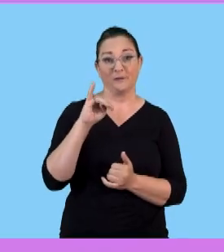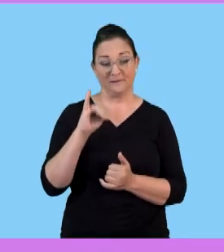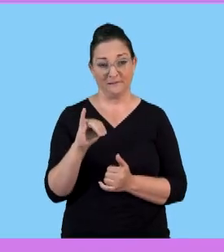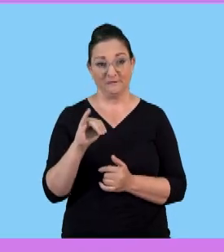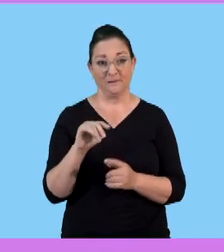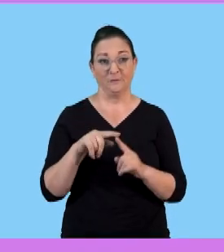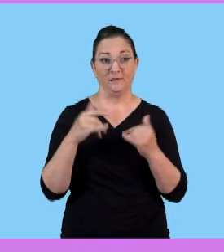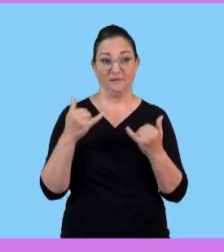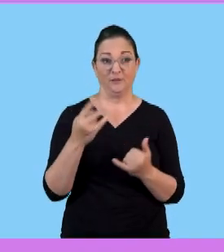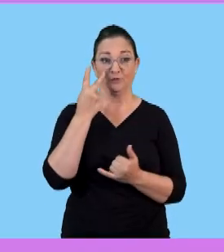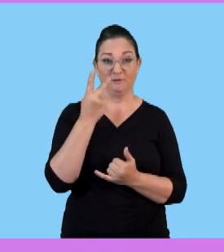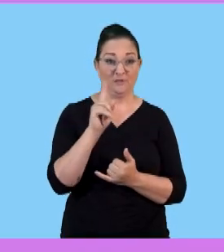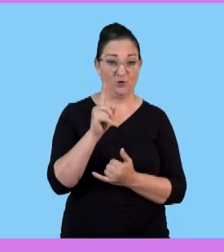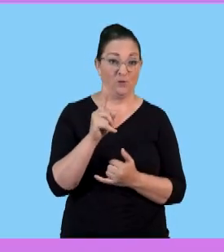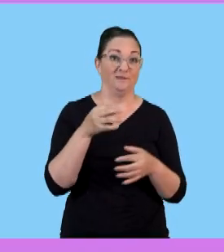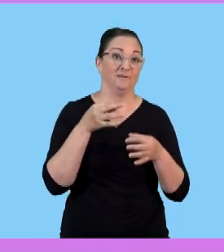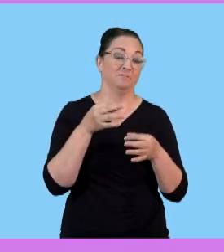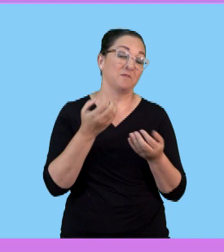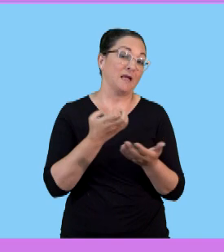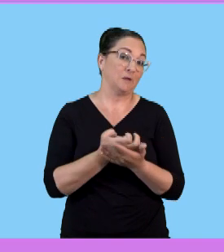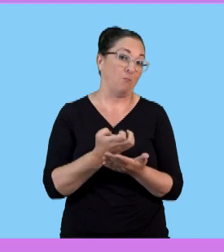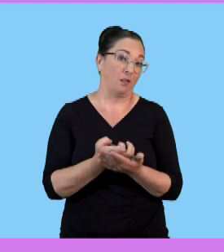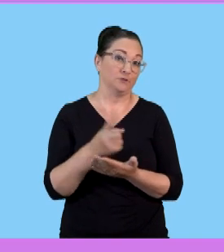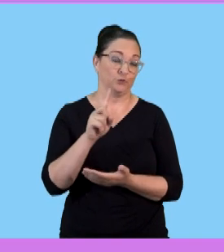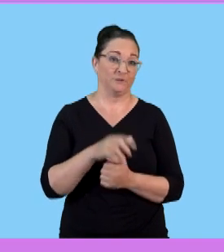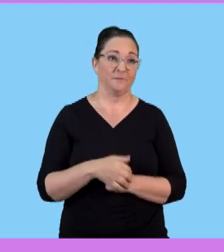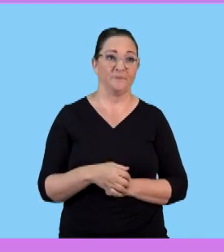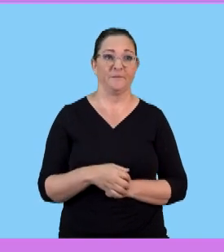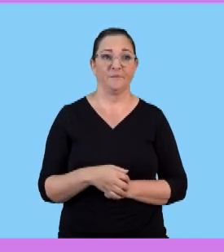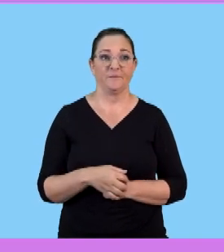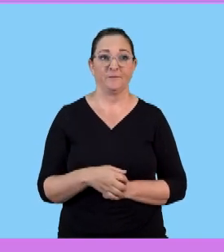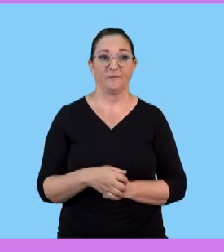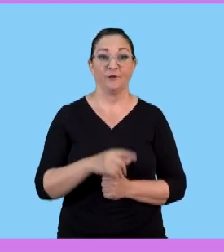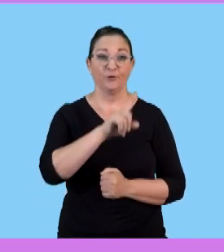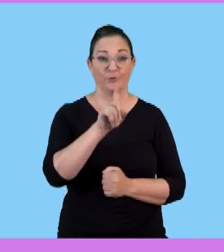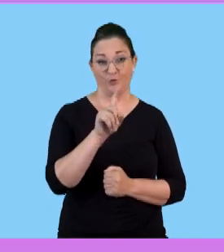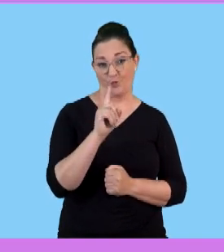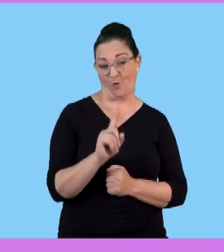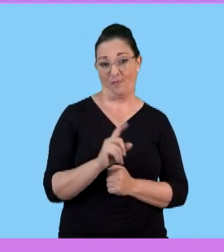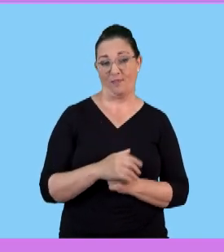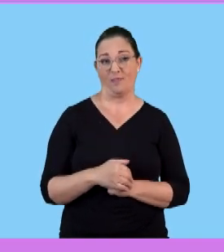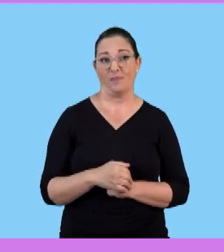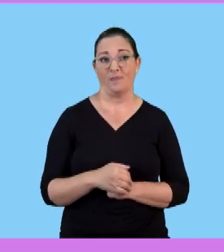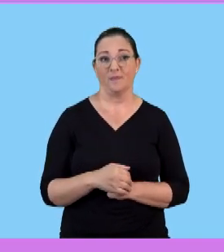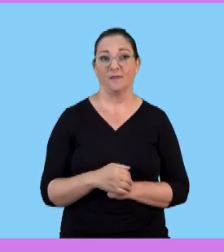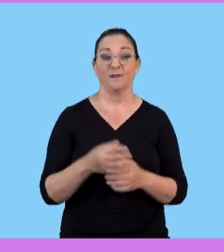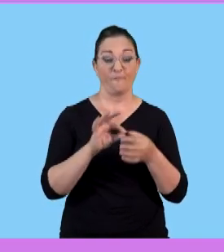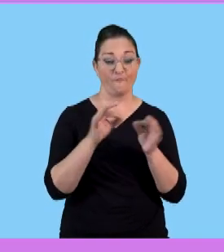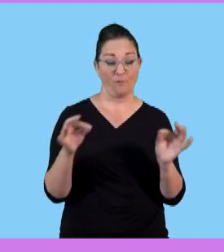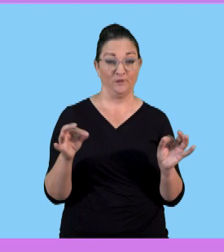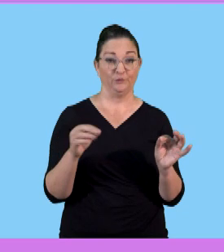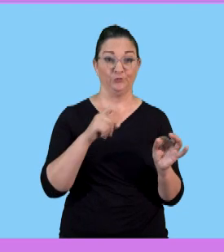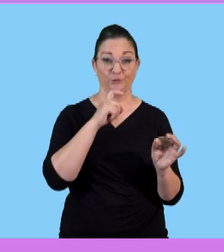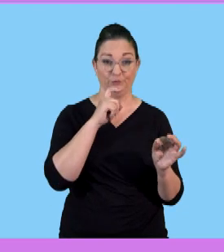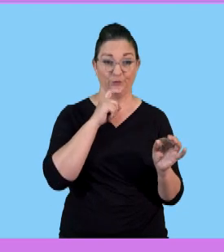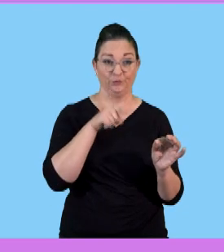index, and now we're moving by looking at some examples. Okay, so at question number 1, I said use the